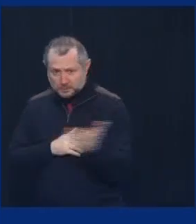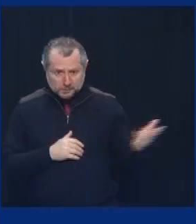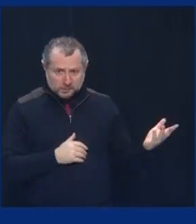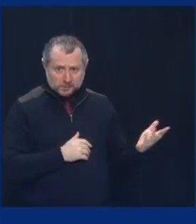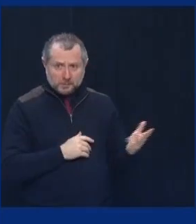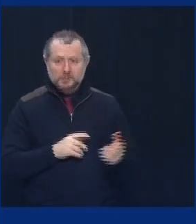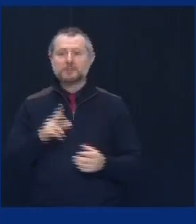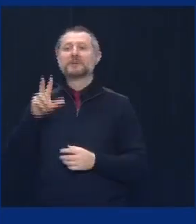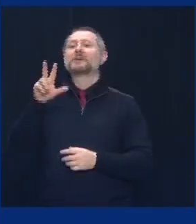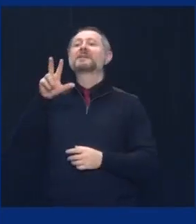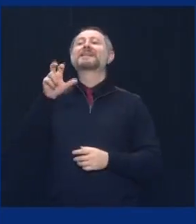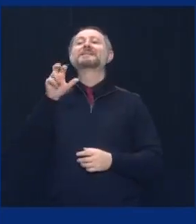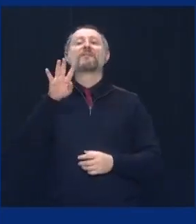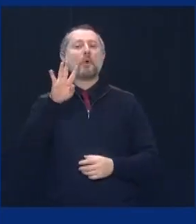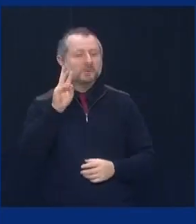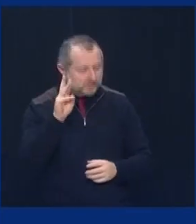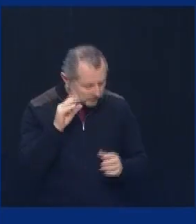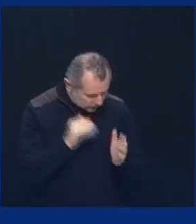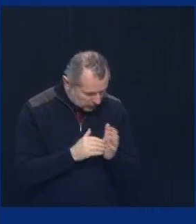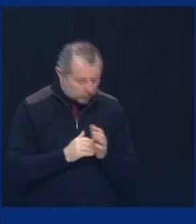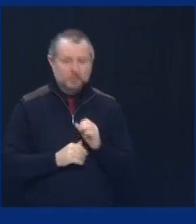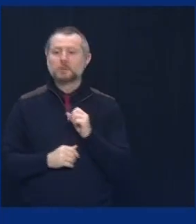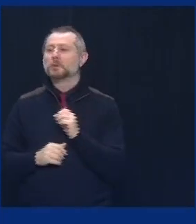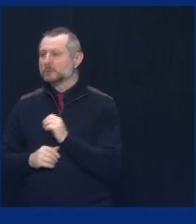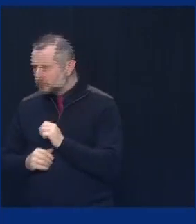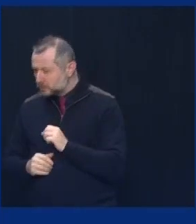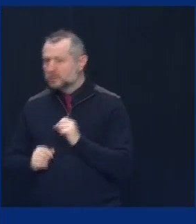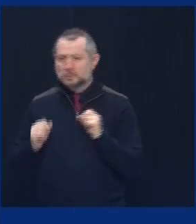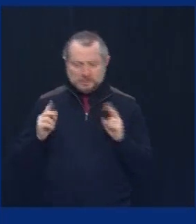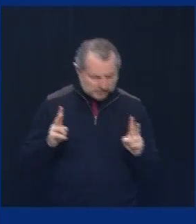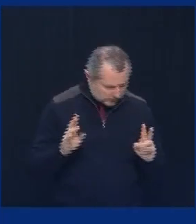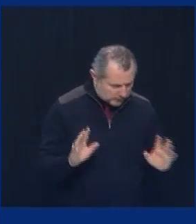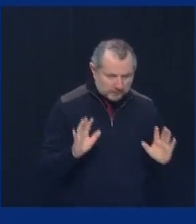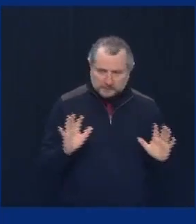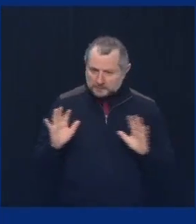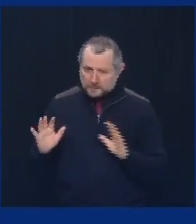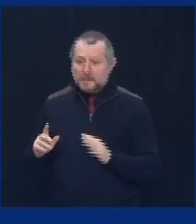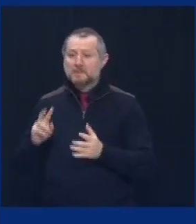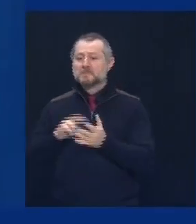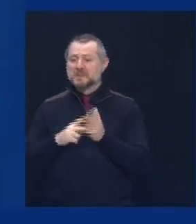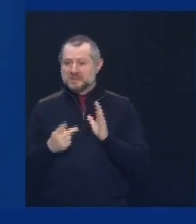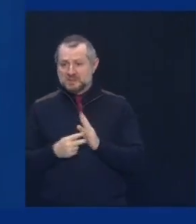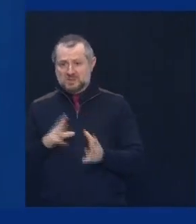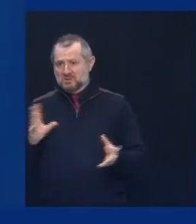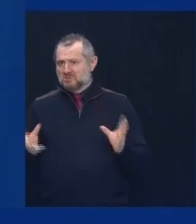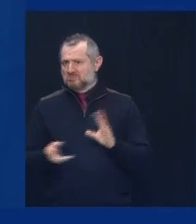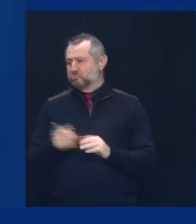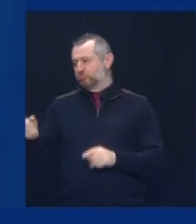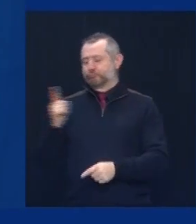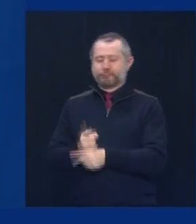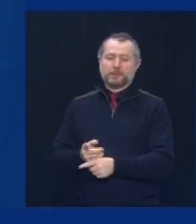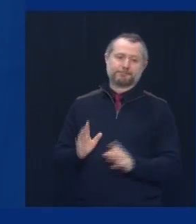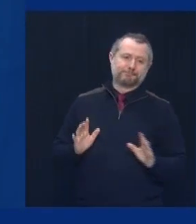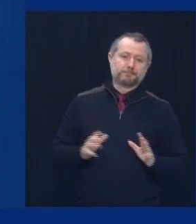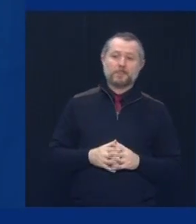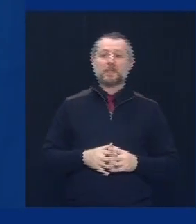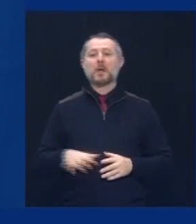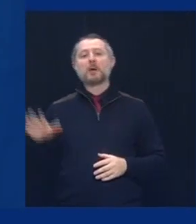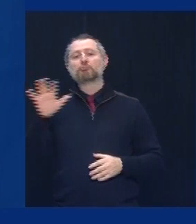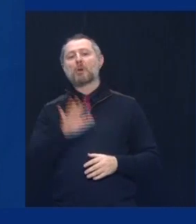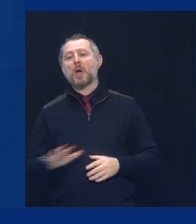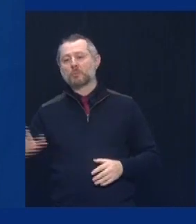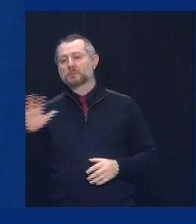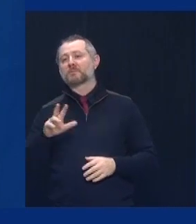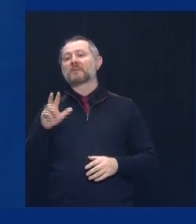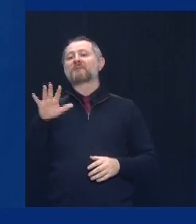346. 346. Okay, so that's it. So we're roughly over